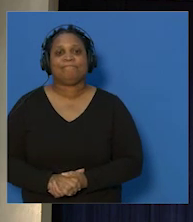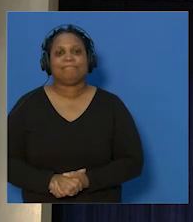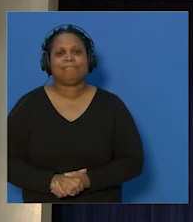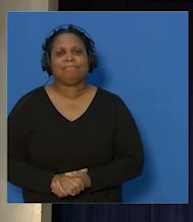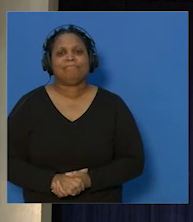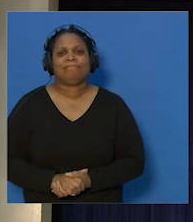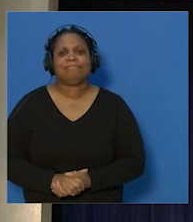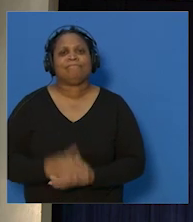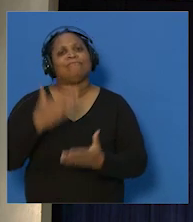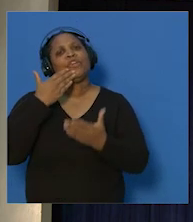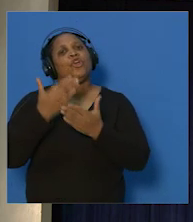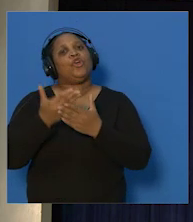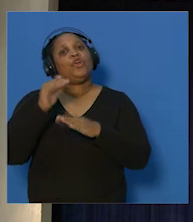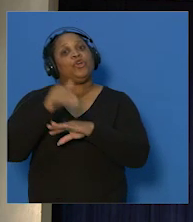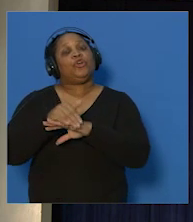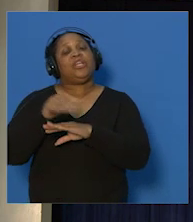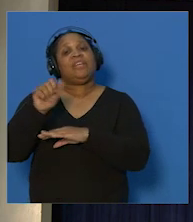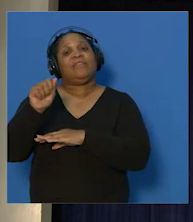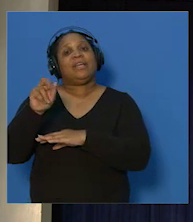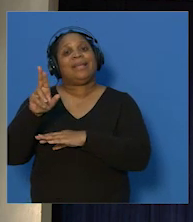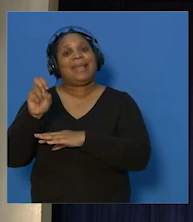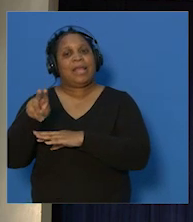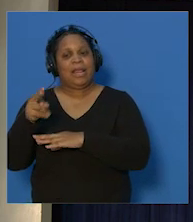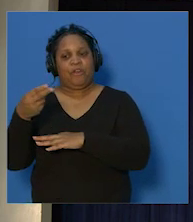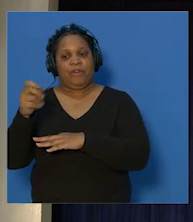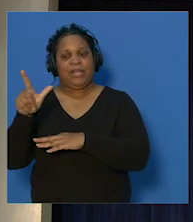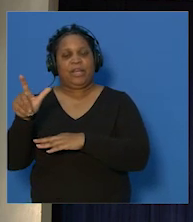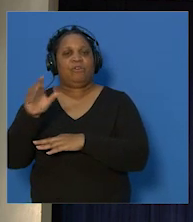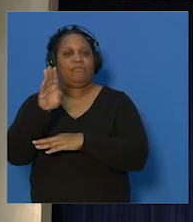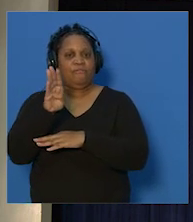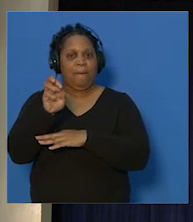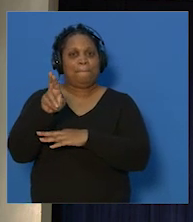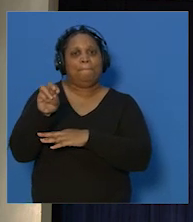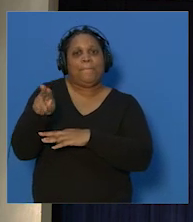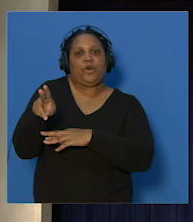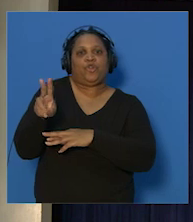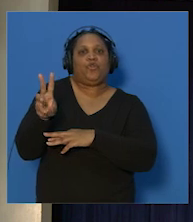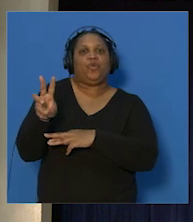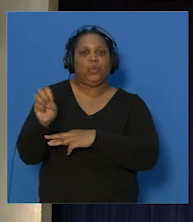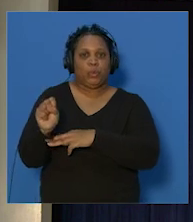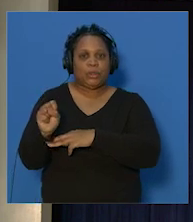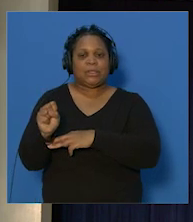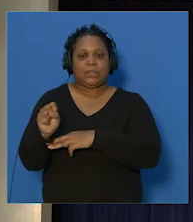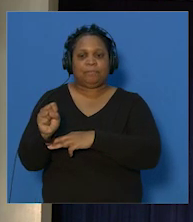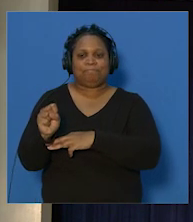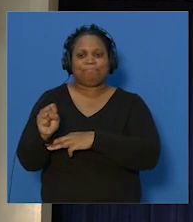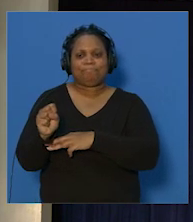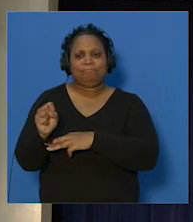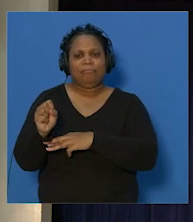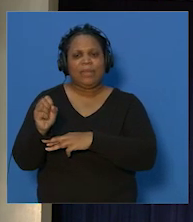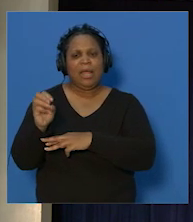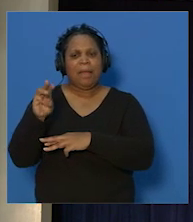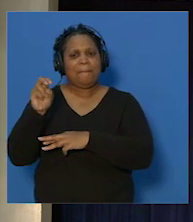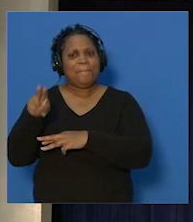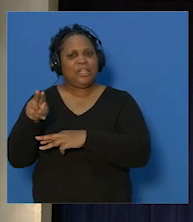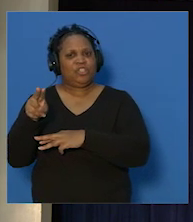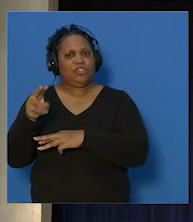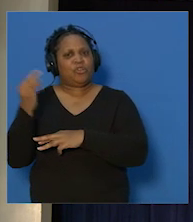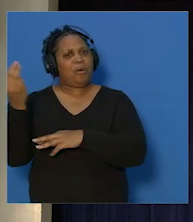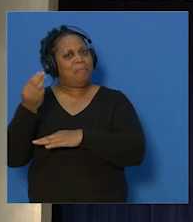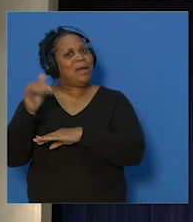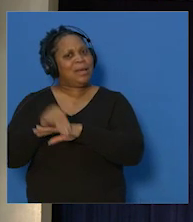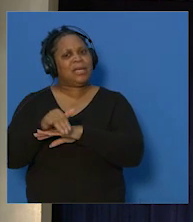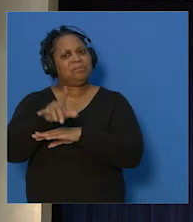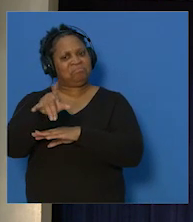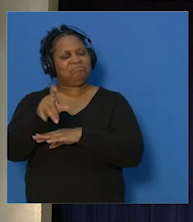Good evening, Minister. Aaron Hill on behalf of Bird News. Minister, on Monday evening, you were asked the